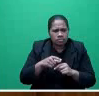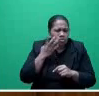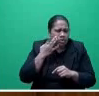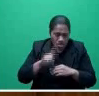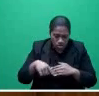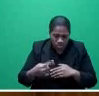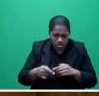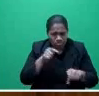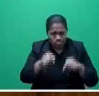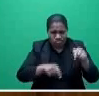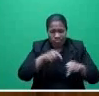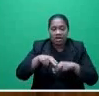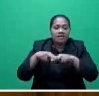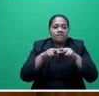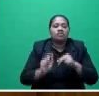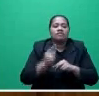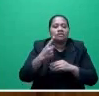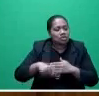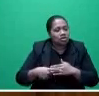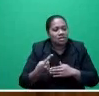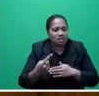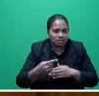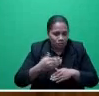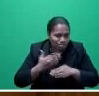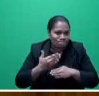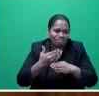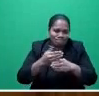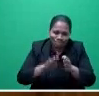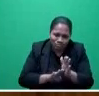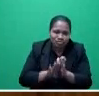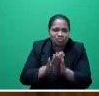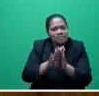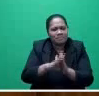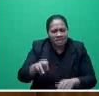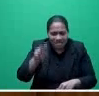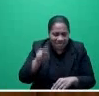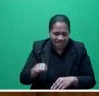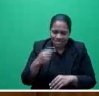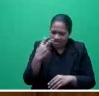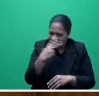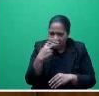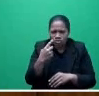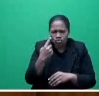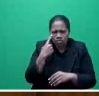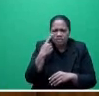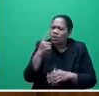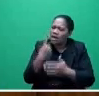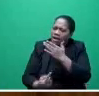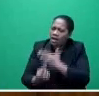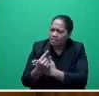deliver. They need eyes to see what's happening around them. I really don't